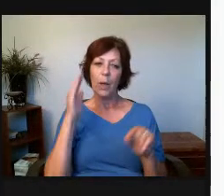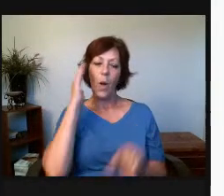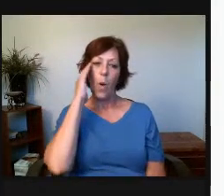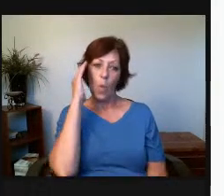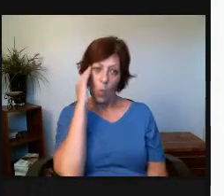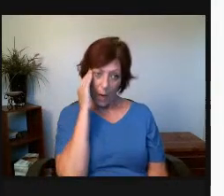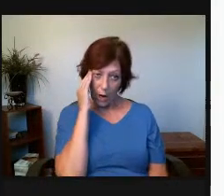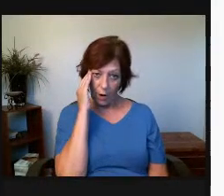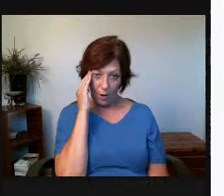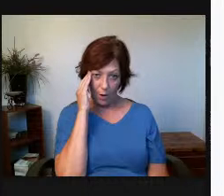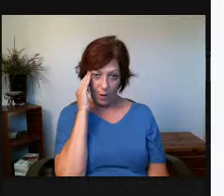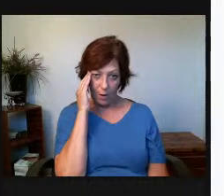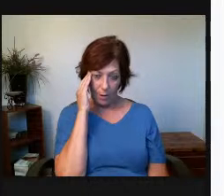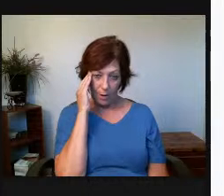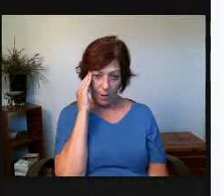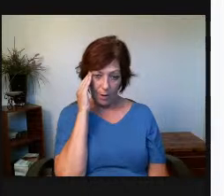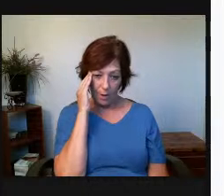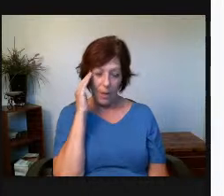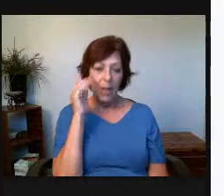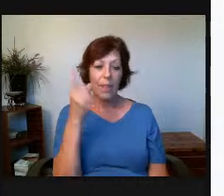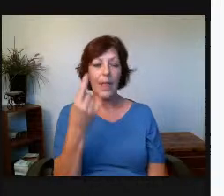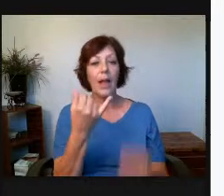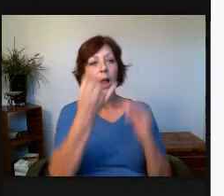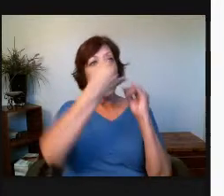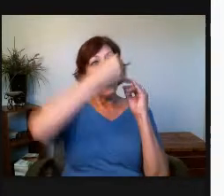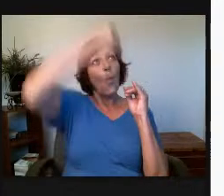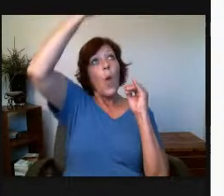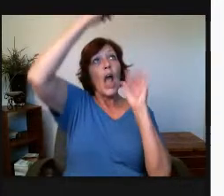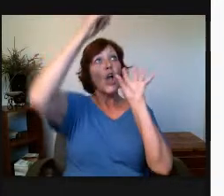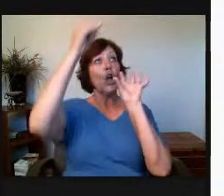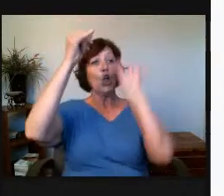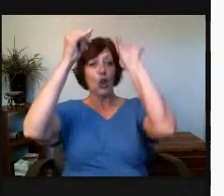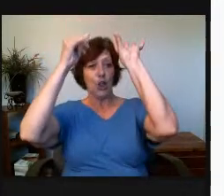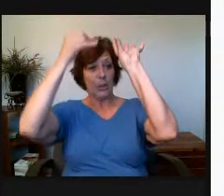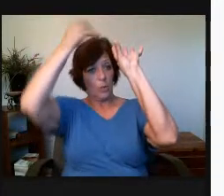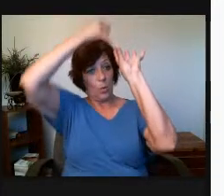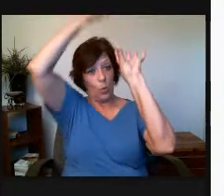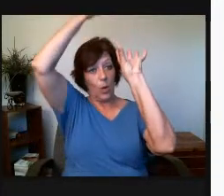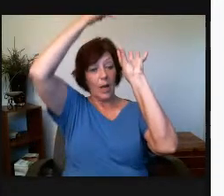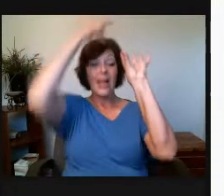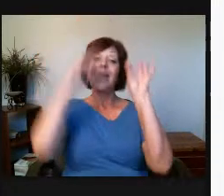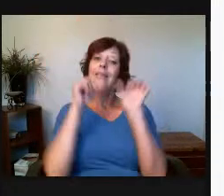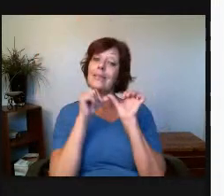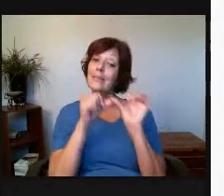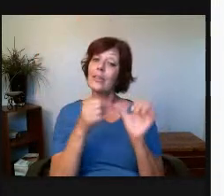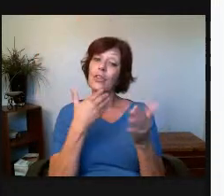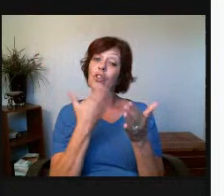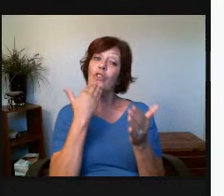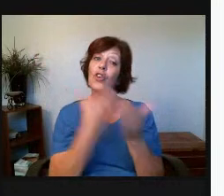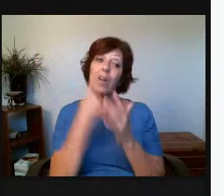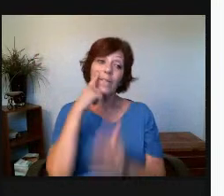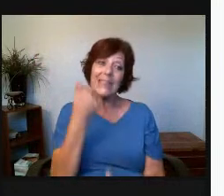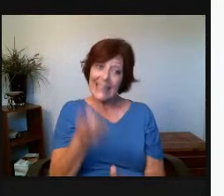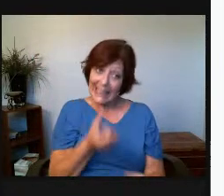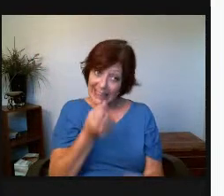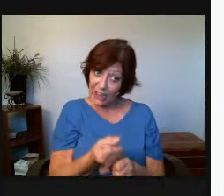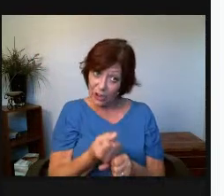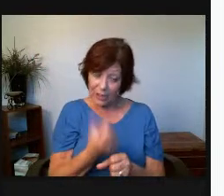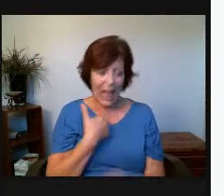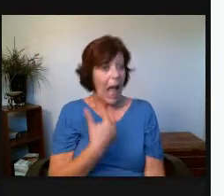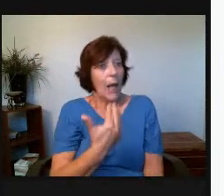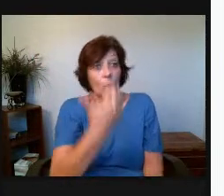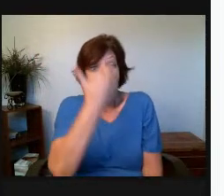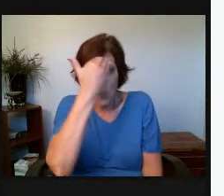that the hardwire, it only has a life of 10 years. So I can tell you this personally